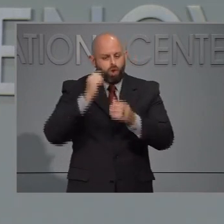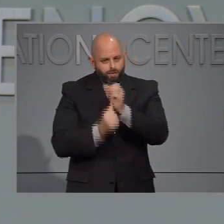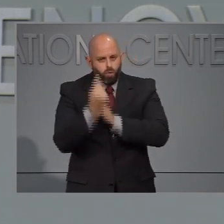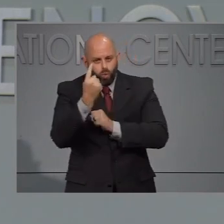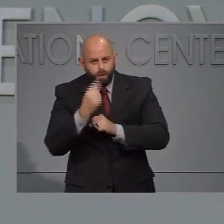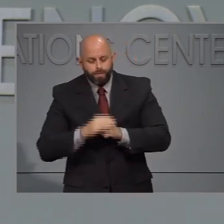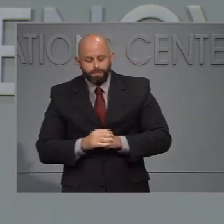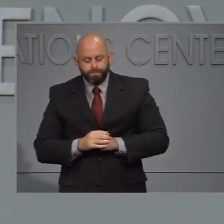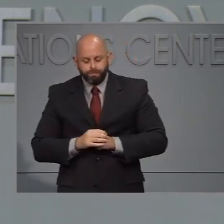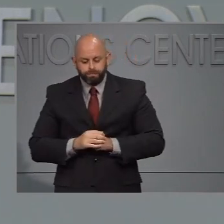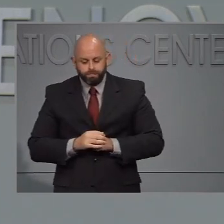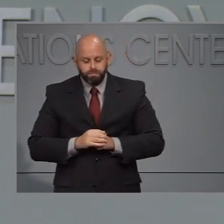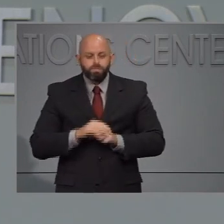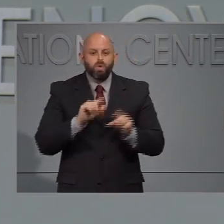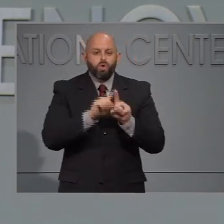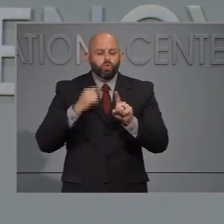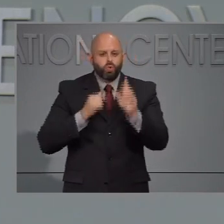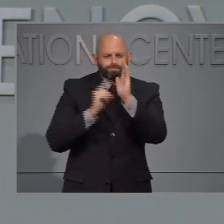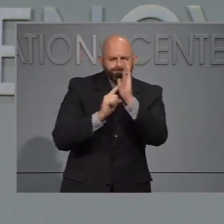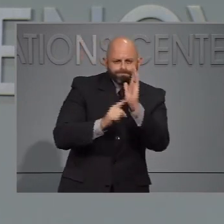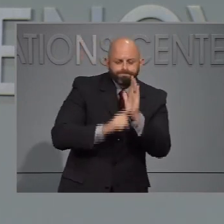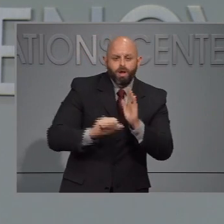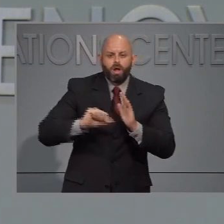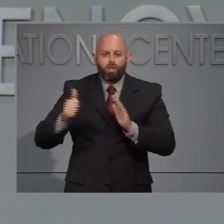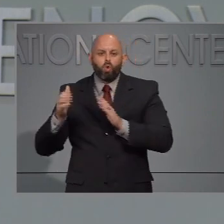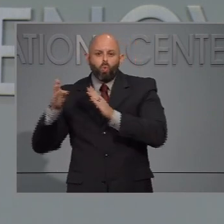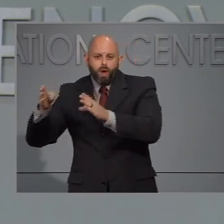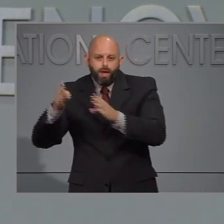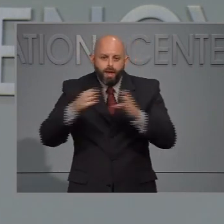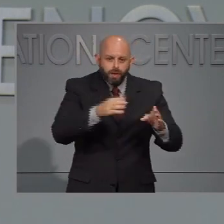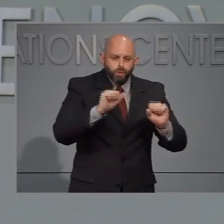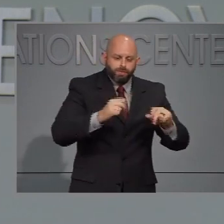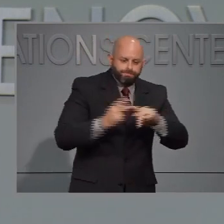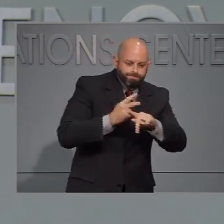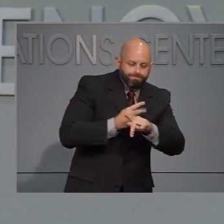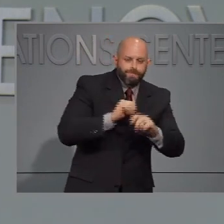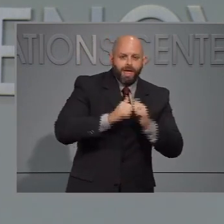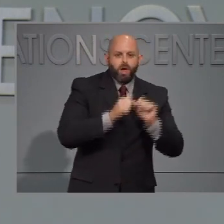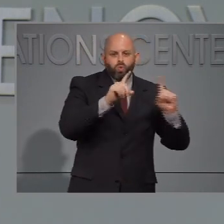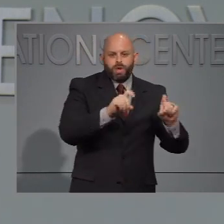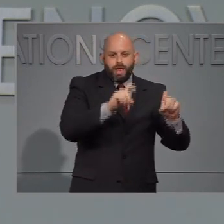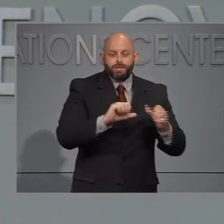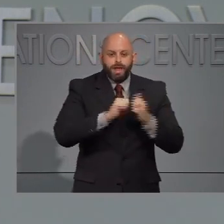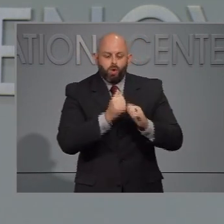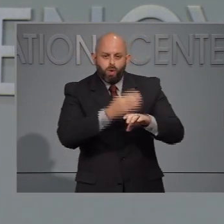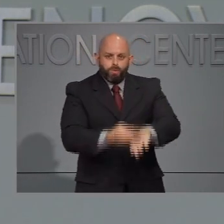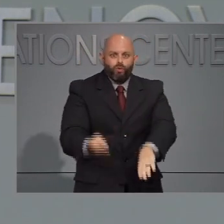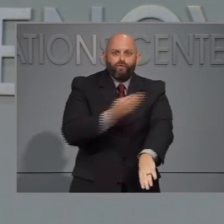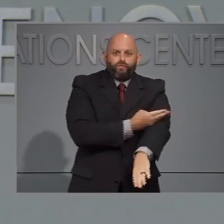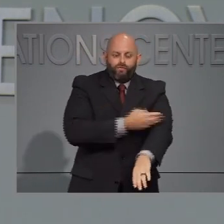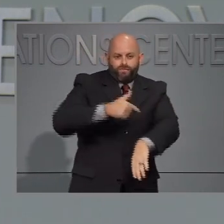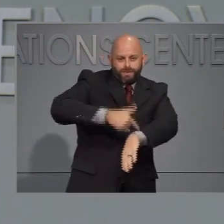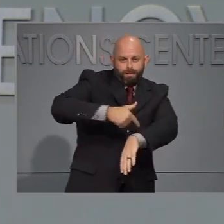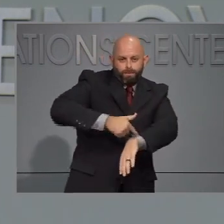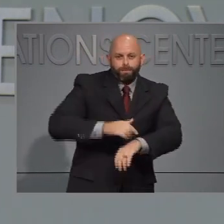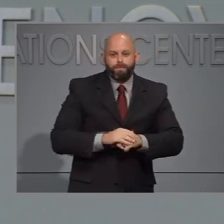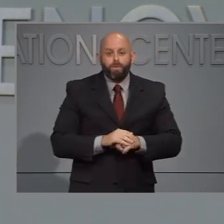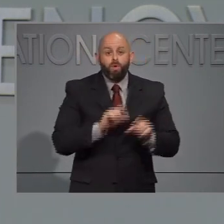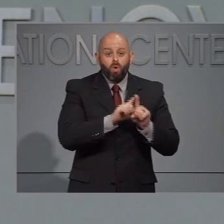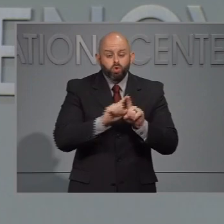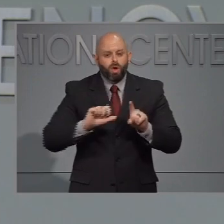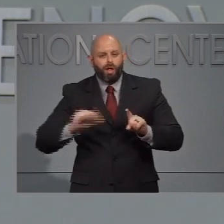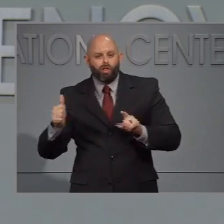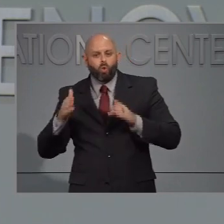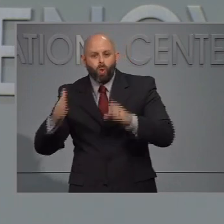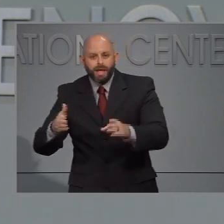other mechanisms that we can work on to do improvements in turnaround times, including looking at other modalities such as